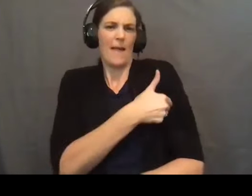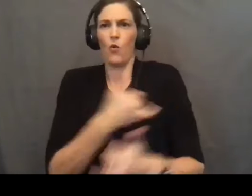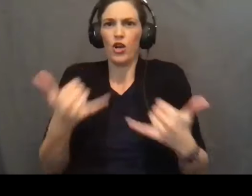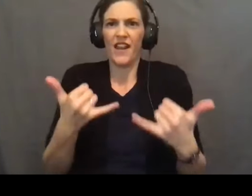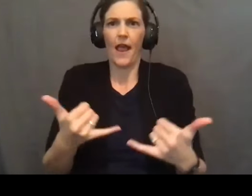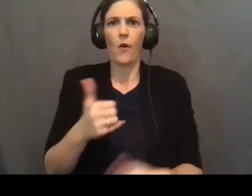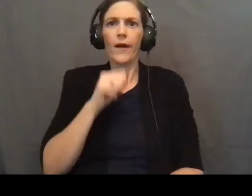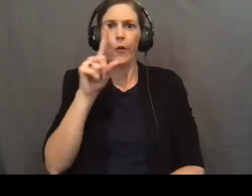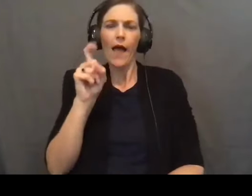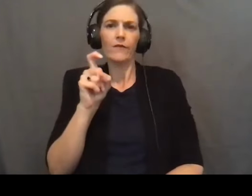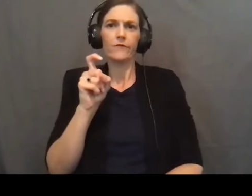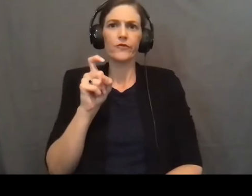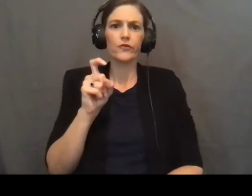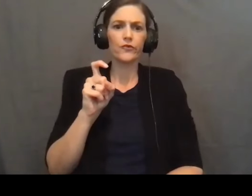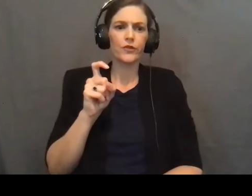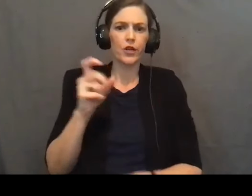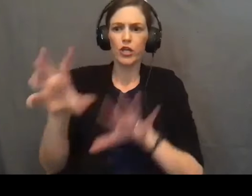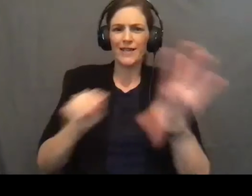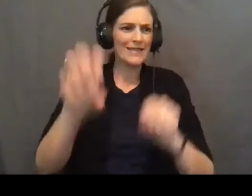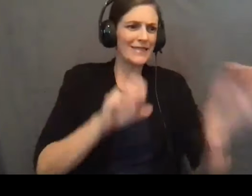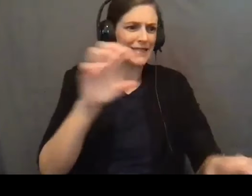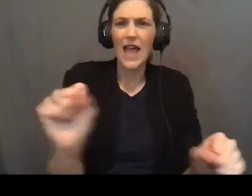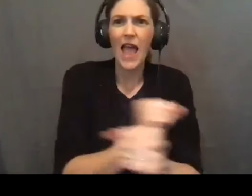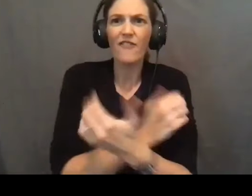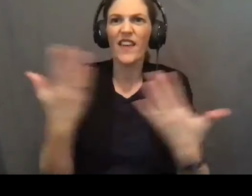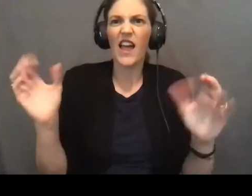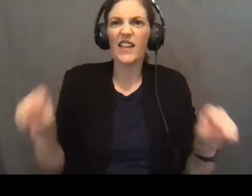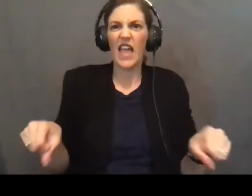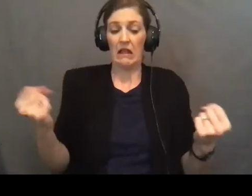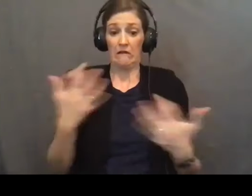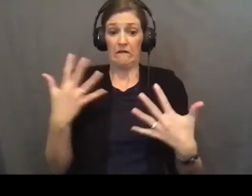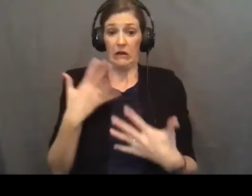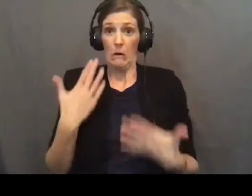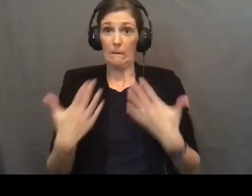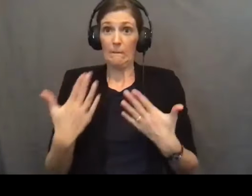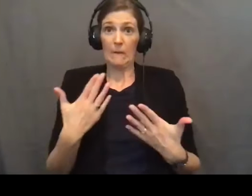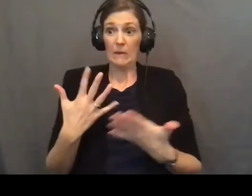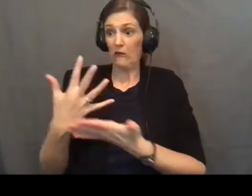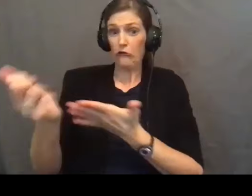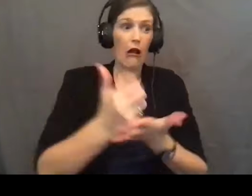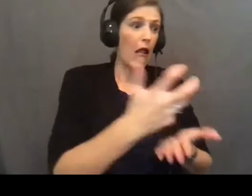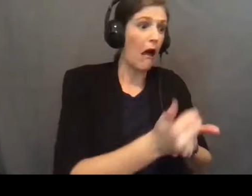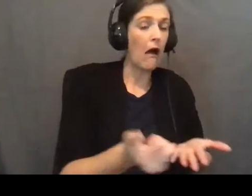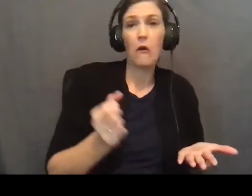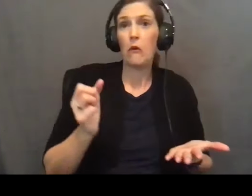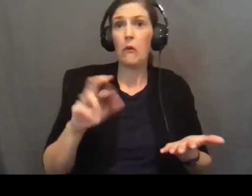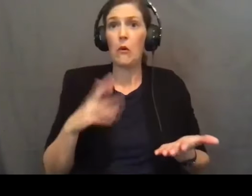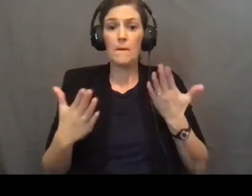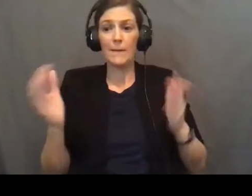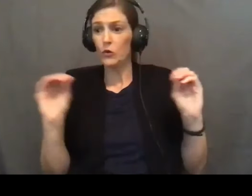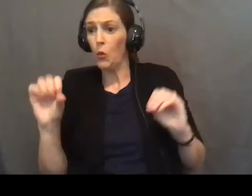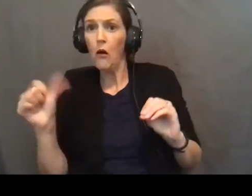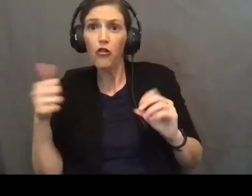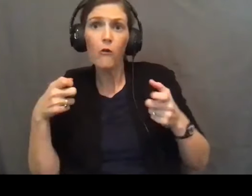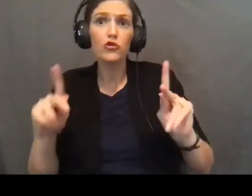go after grabbing everything I can, you know, in fear that maybe there'll be a lack of this or there, there won't be other opportunities or